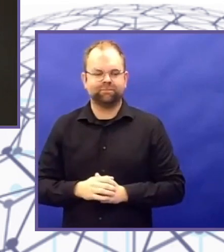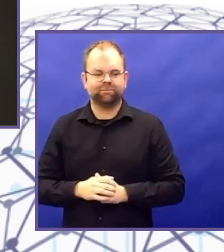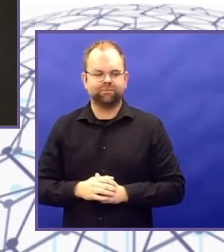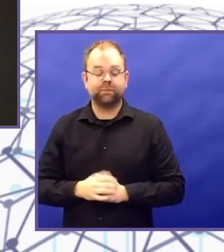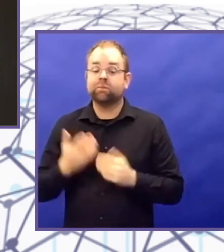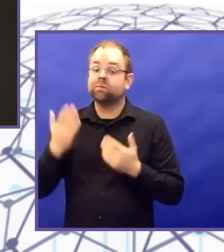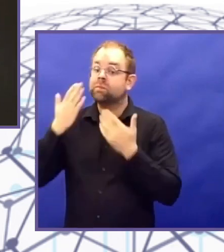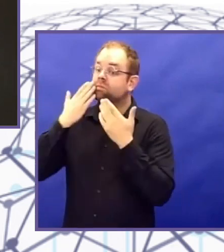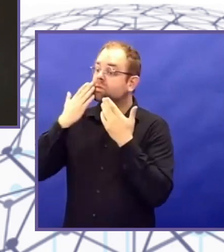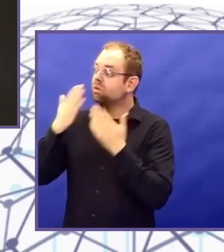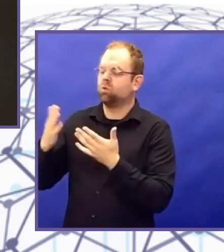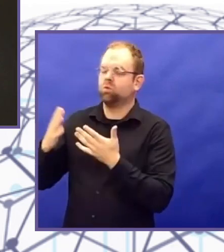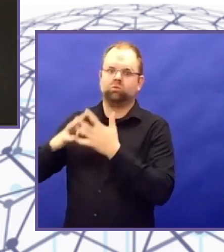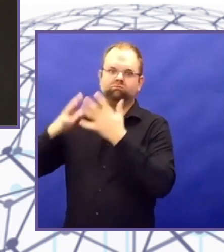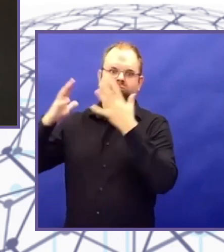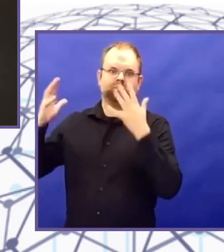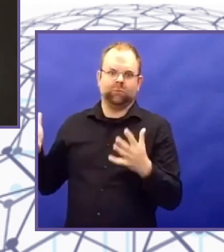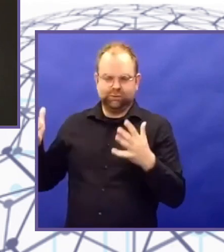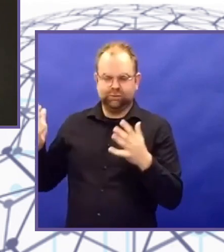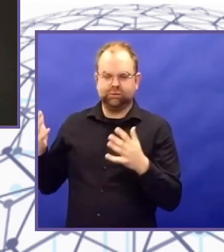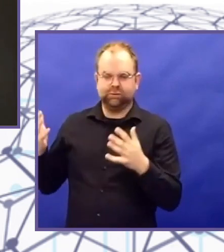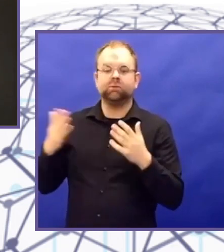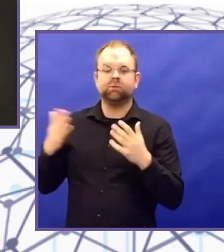or not.